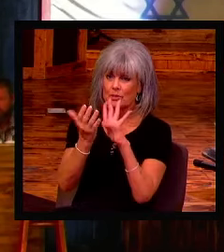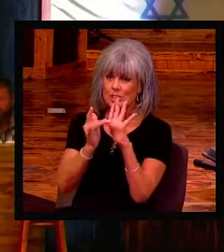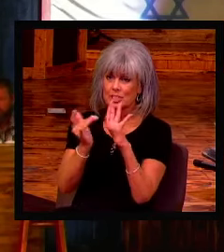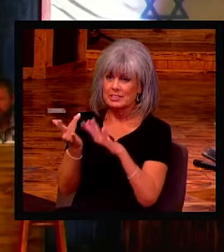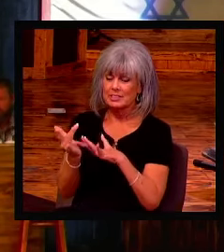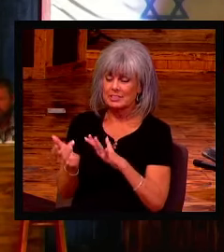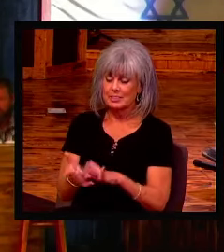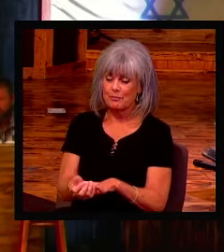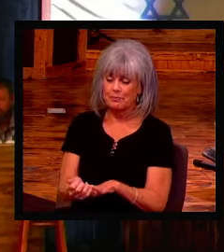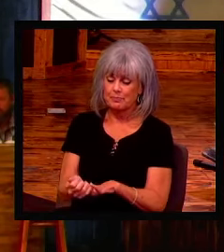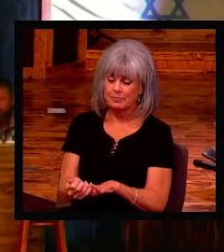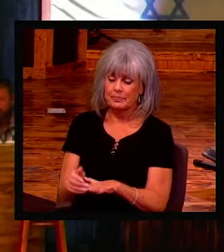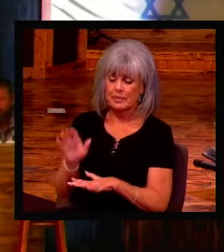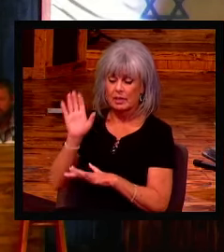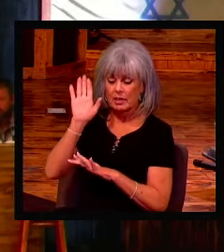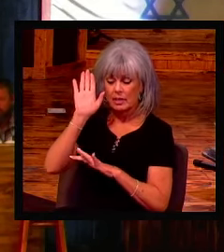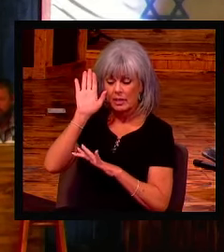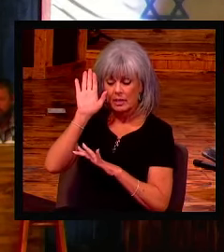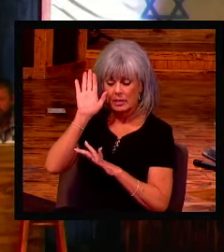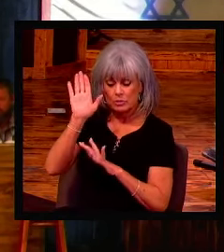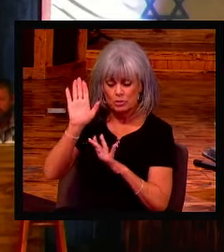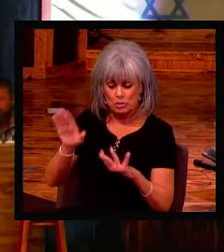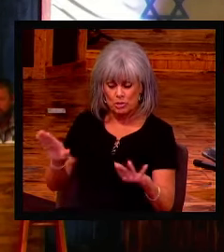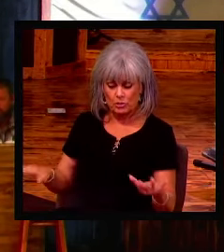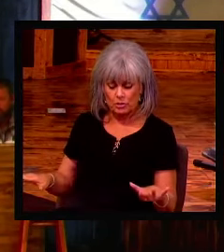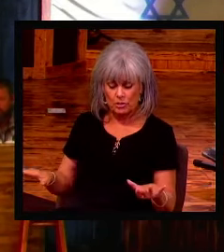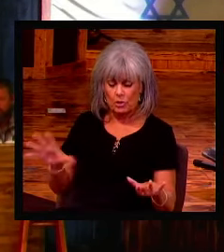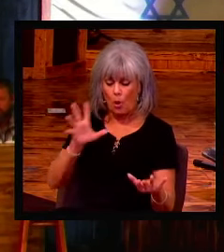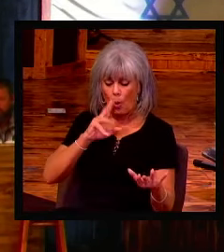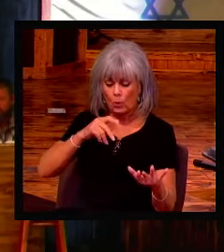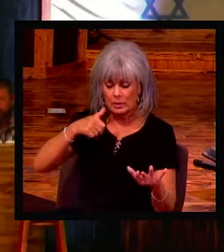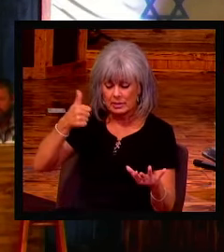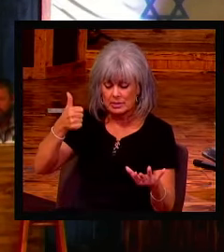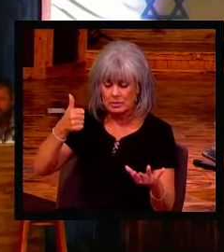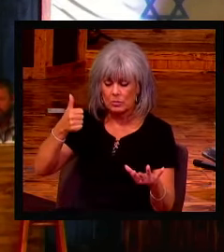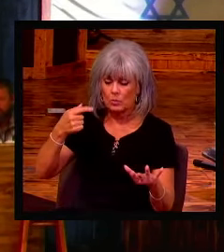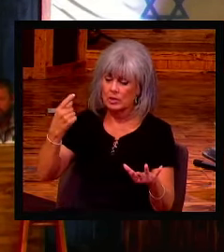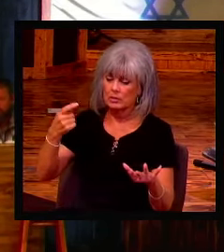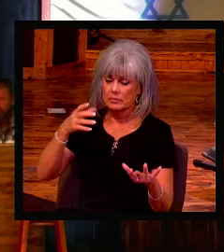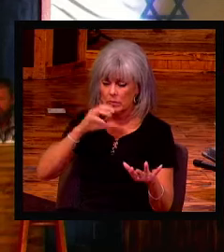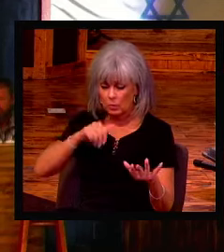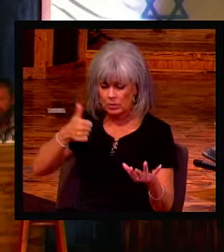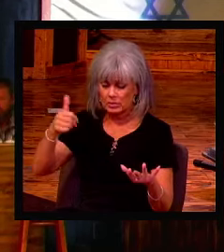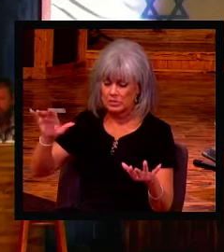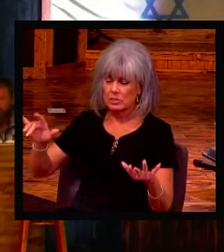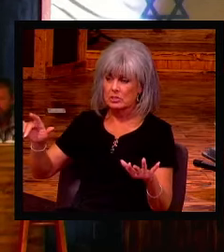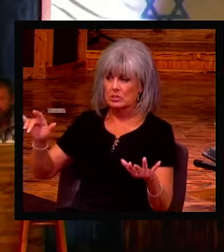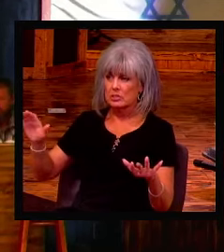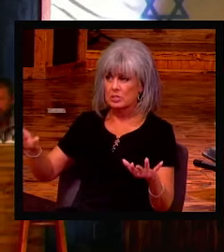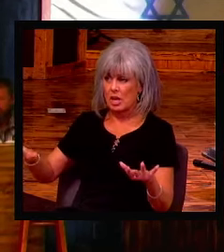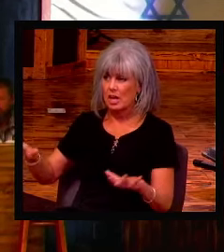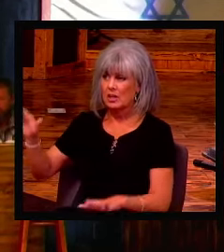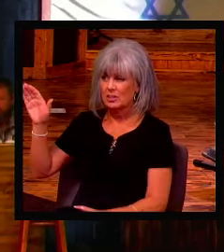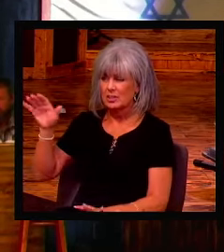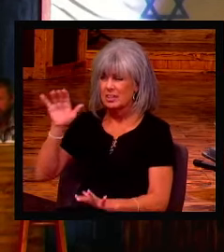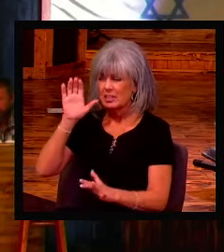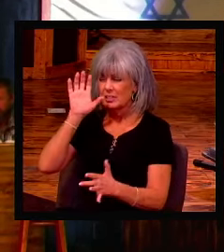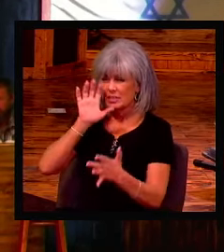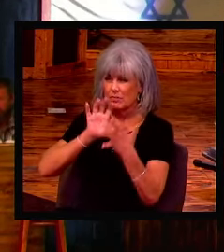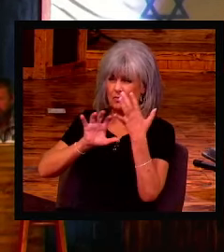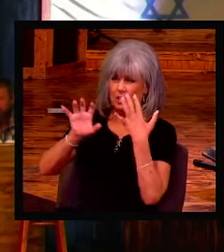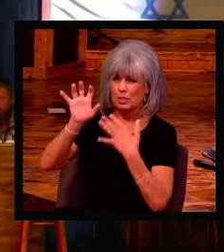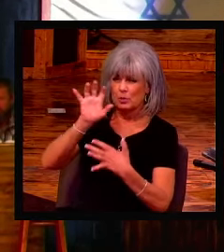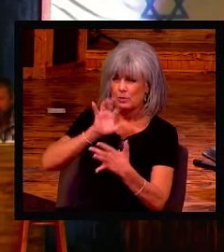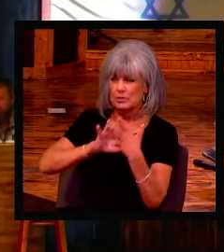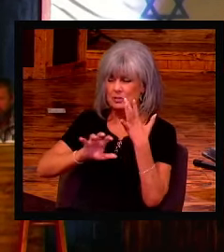his children, one of his oldest child is confused, and he's fighting that battle.